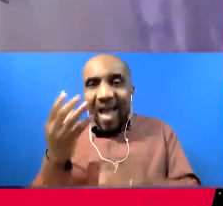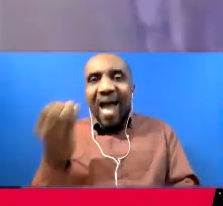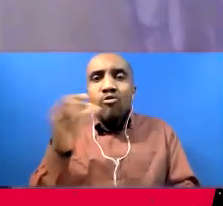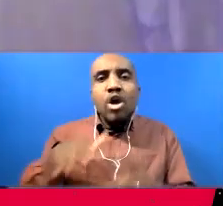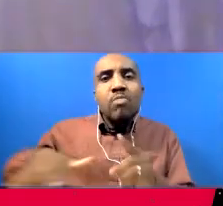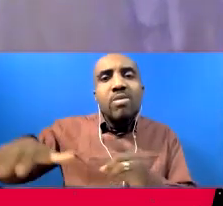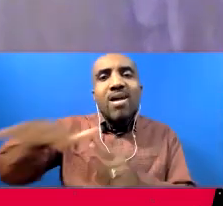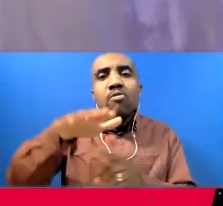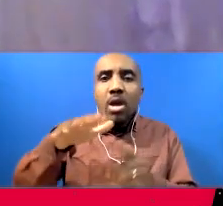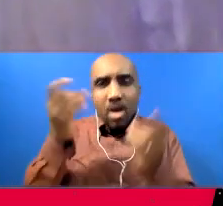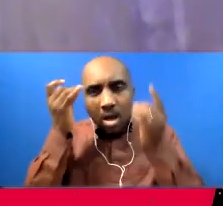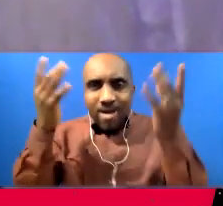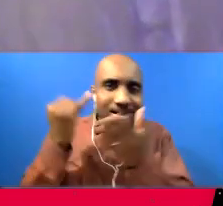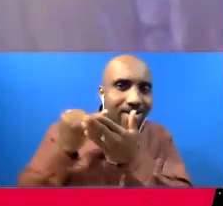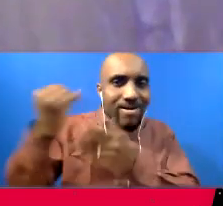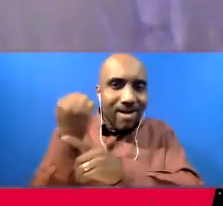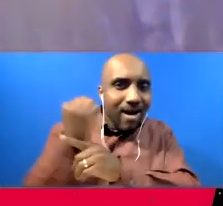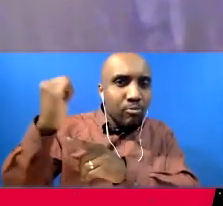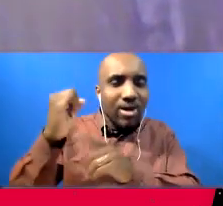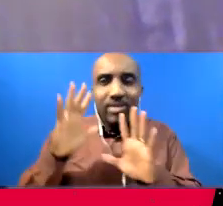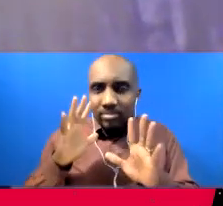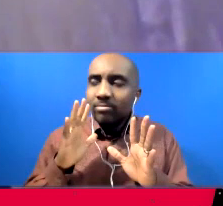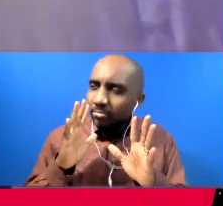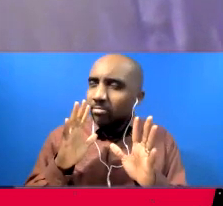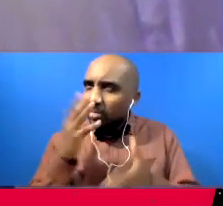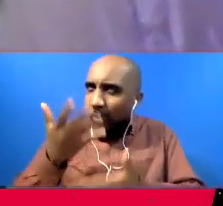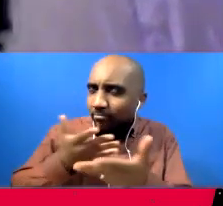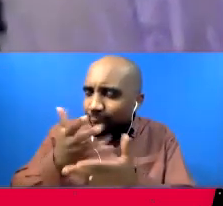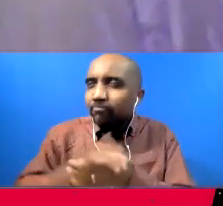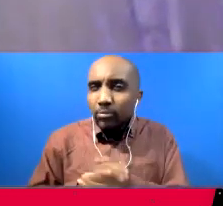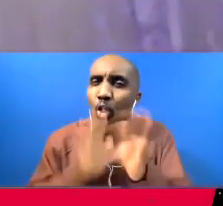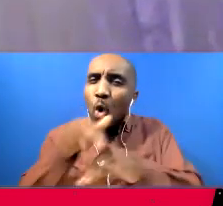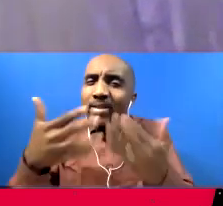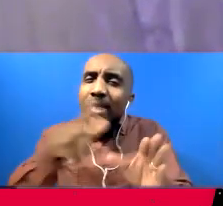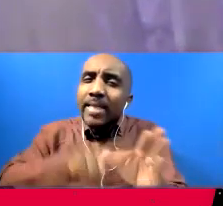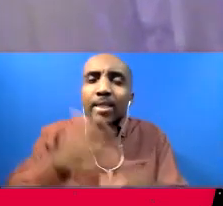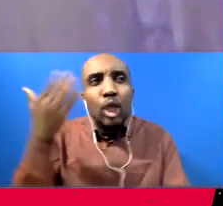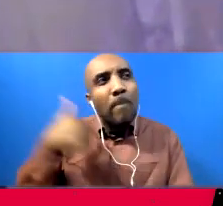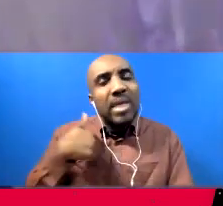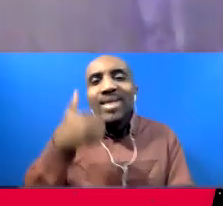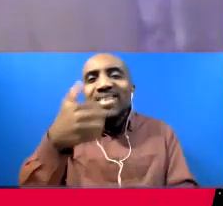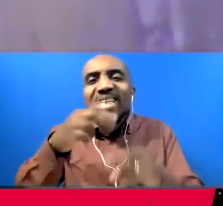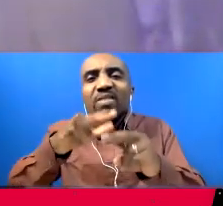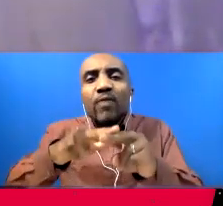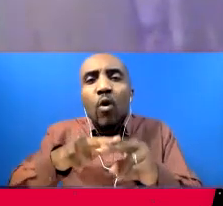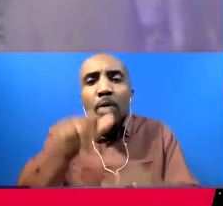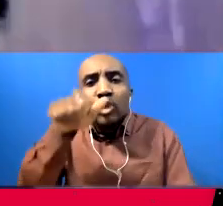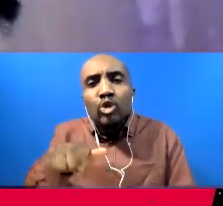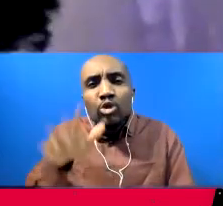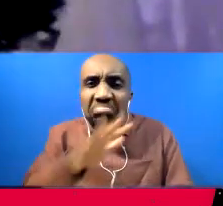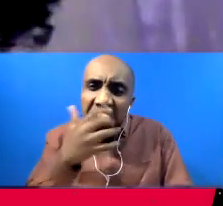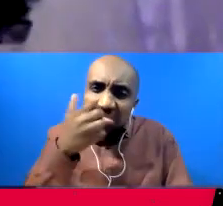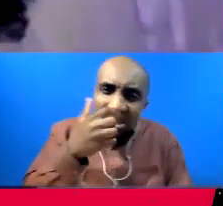kind of will try to close on this. Just over 10 years ago, I recall being a sixth form student in college,